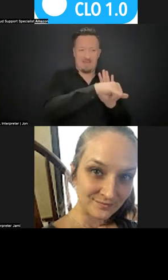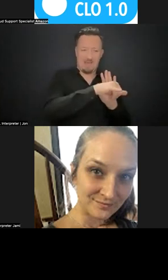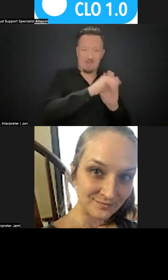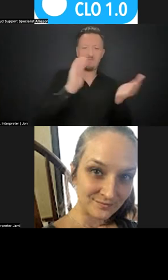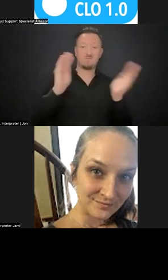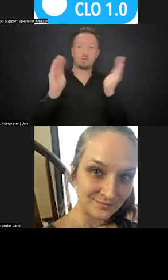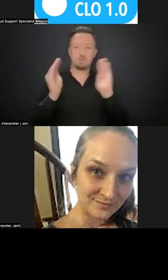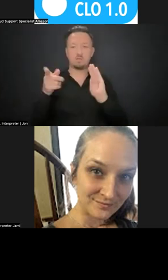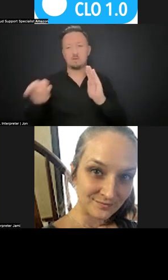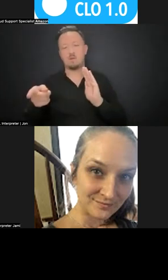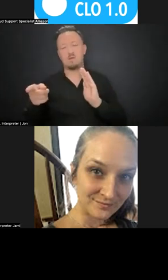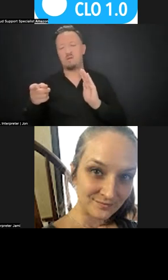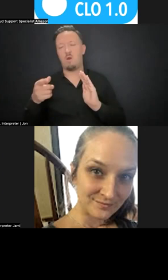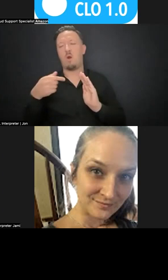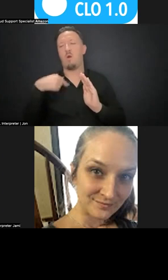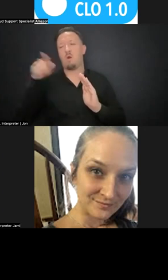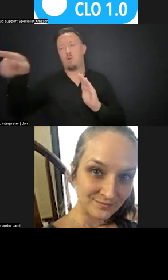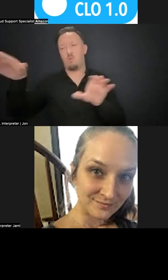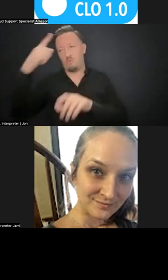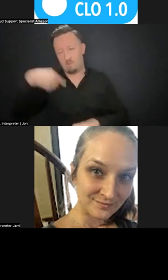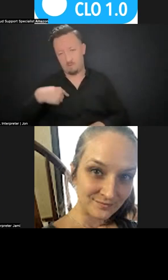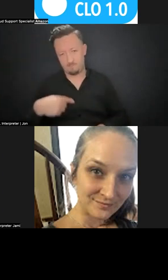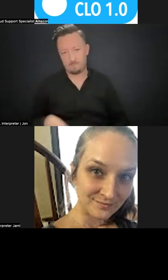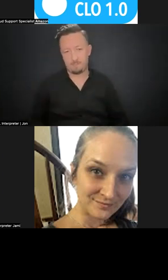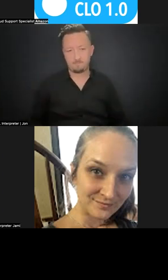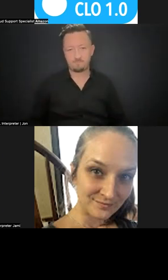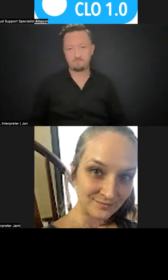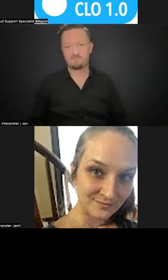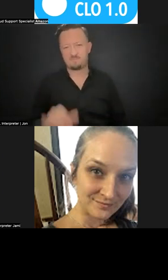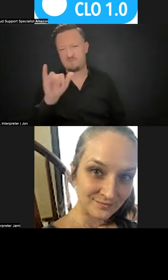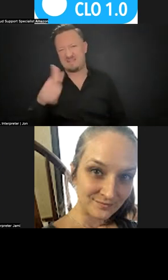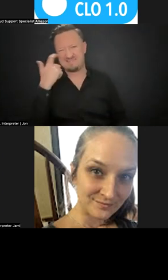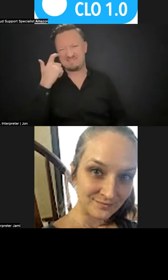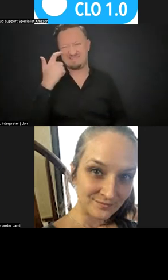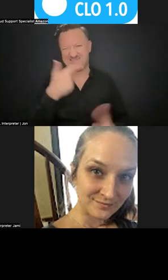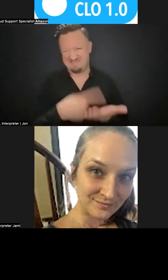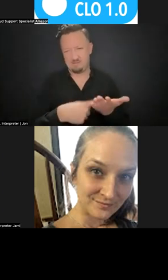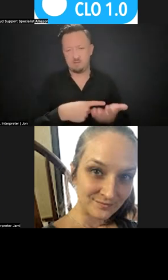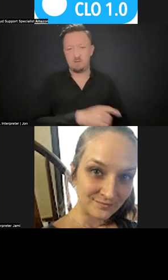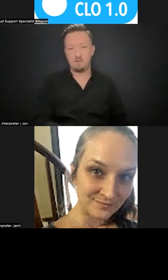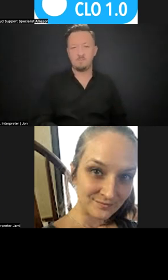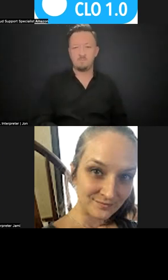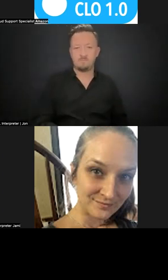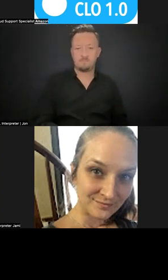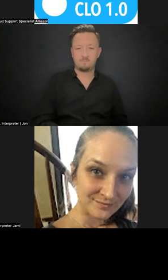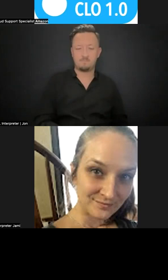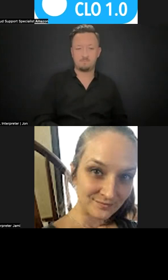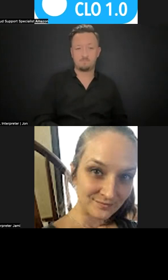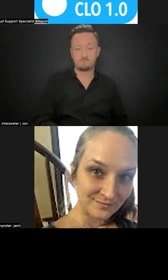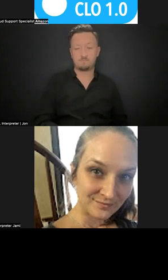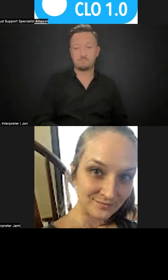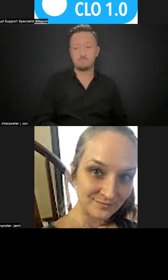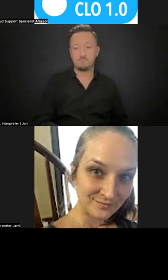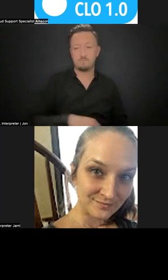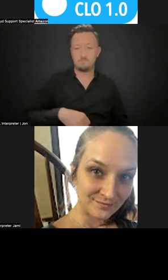So that's, you just want to, even from the previous slides, when we said, do you want your own IT to handle it, or